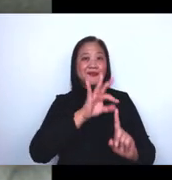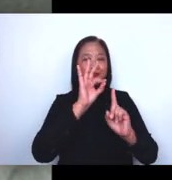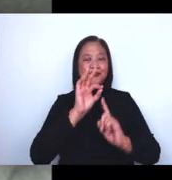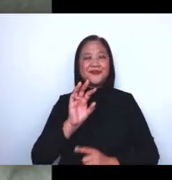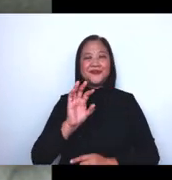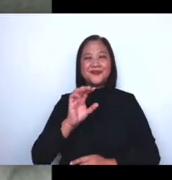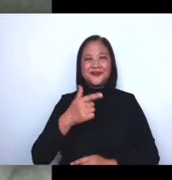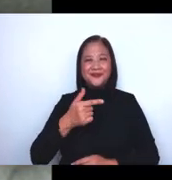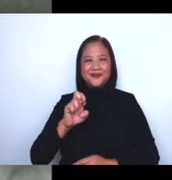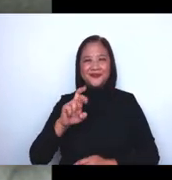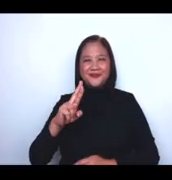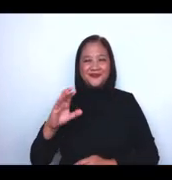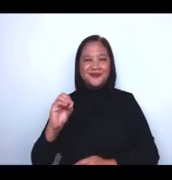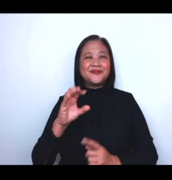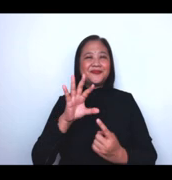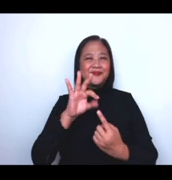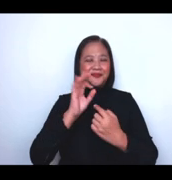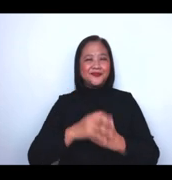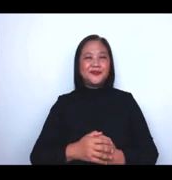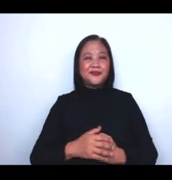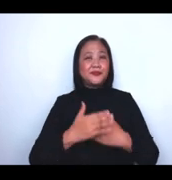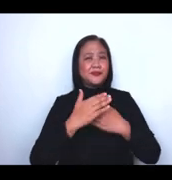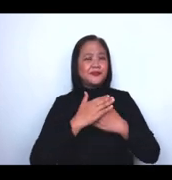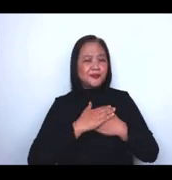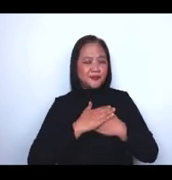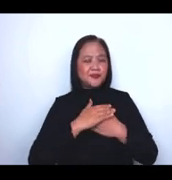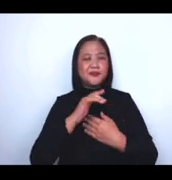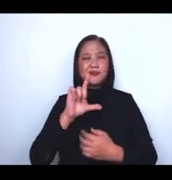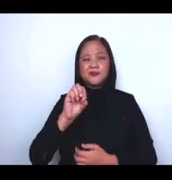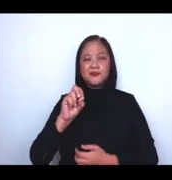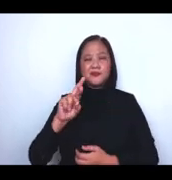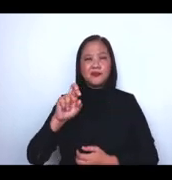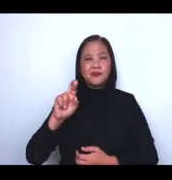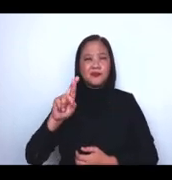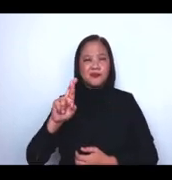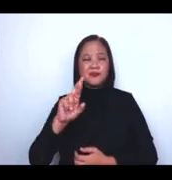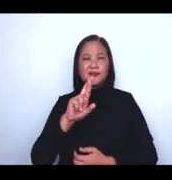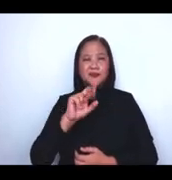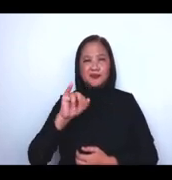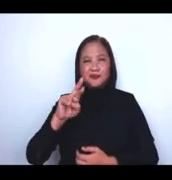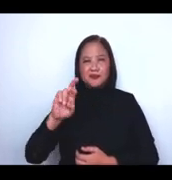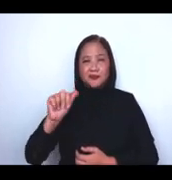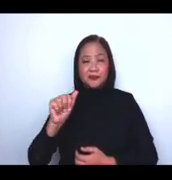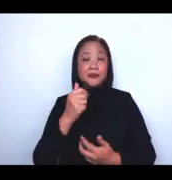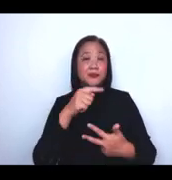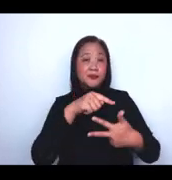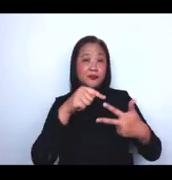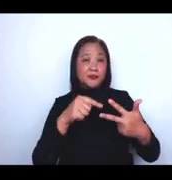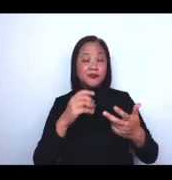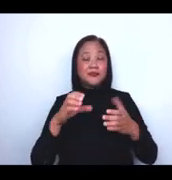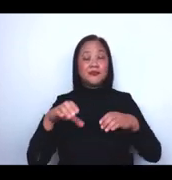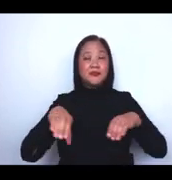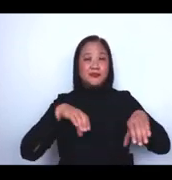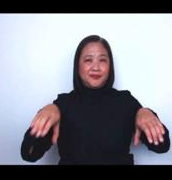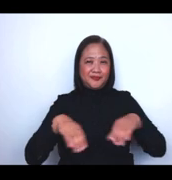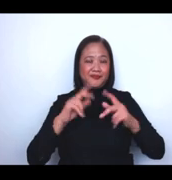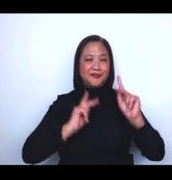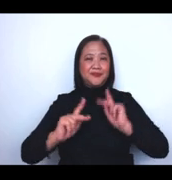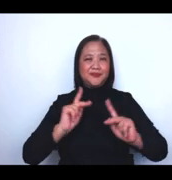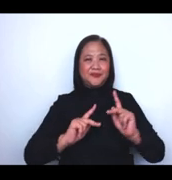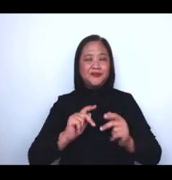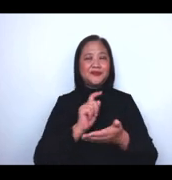was discovered. The Love of Leonor Rivera, a three-act play written by Severino Montano